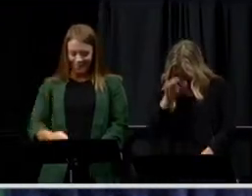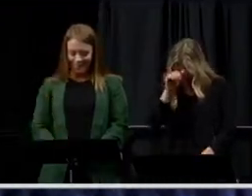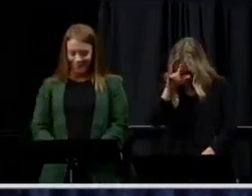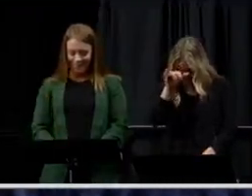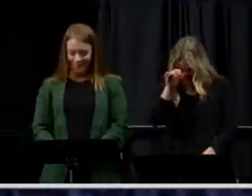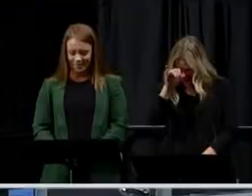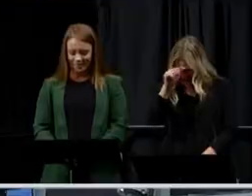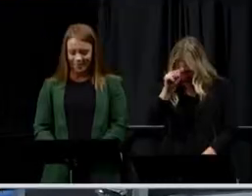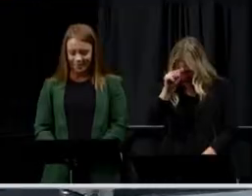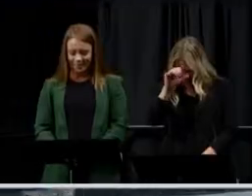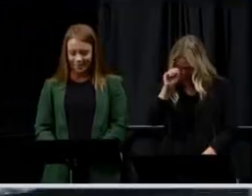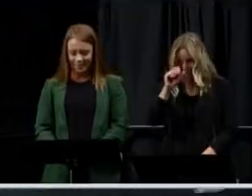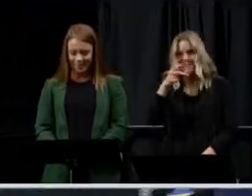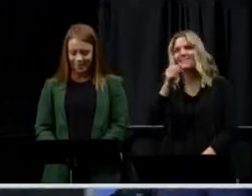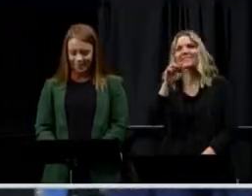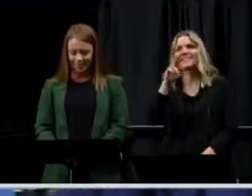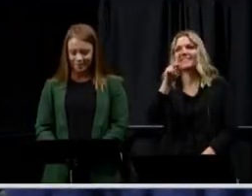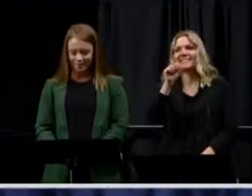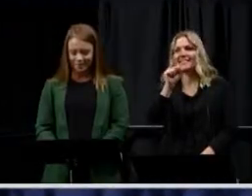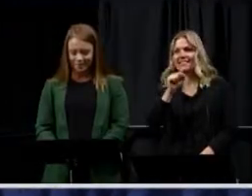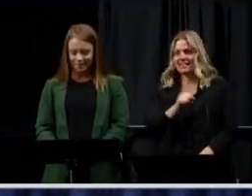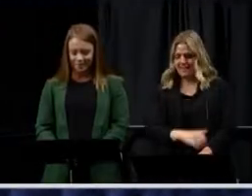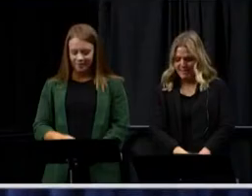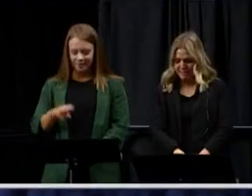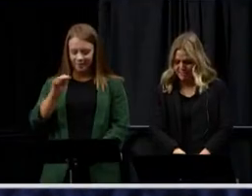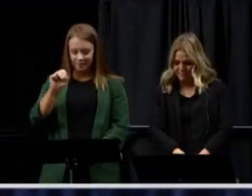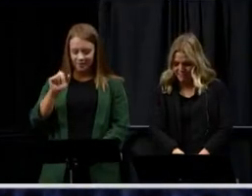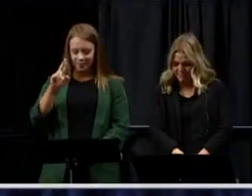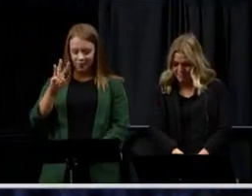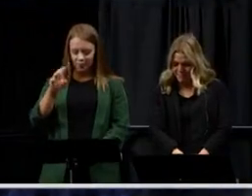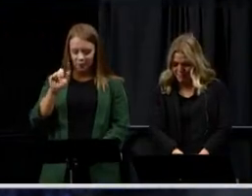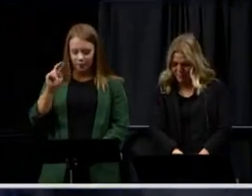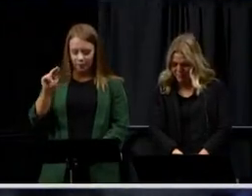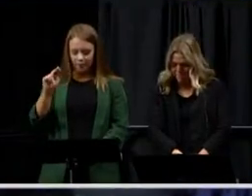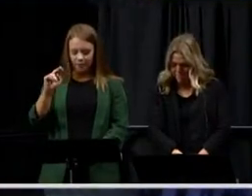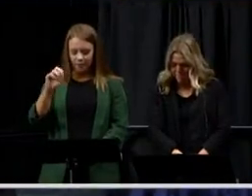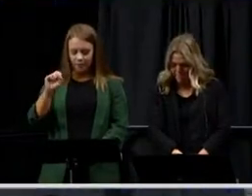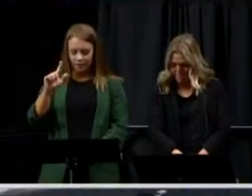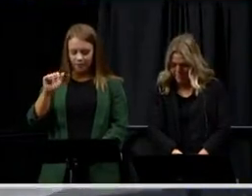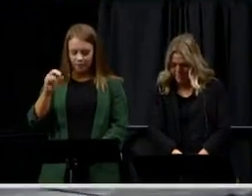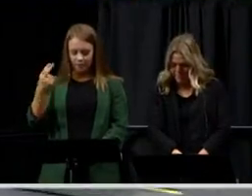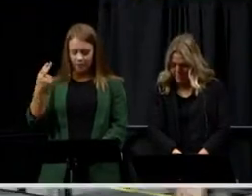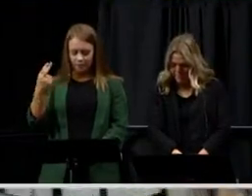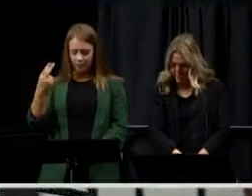Alicia Dawn Sparks. Marwan Jerise Sly.